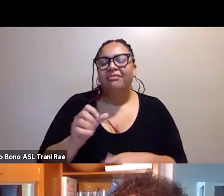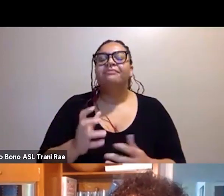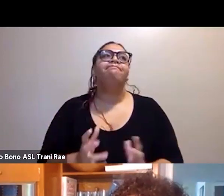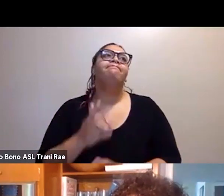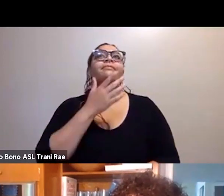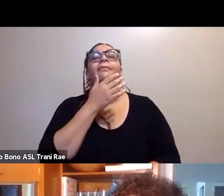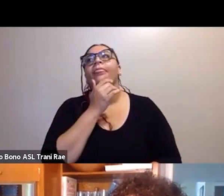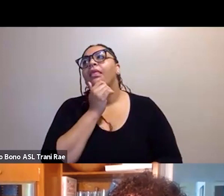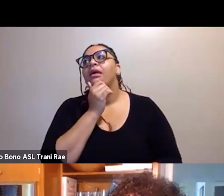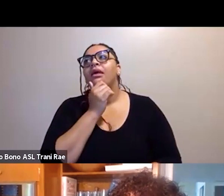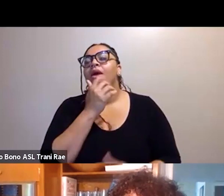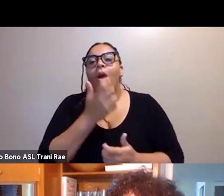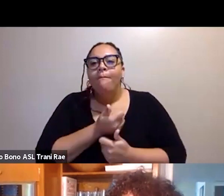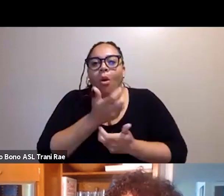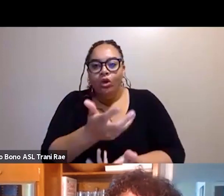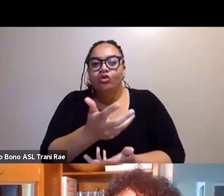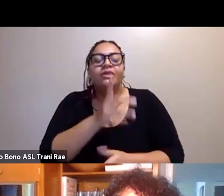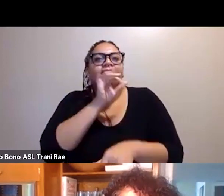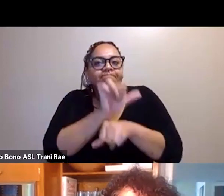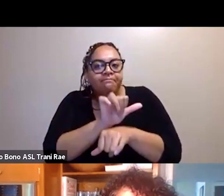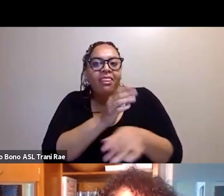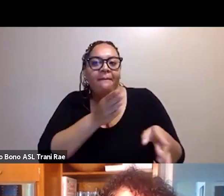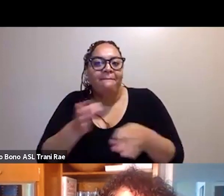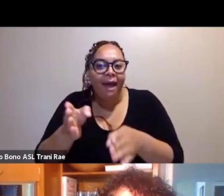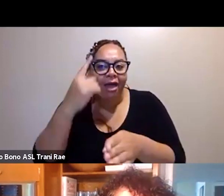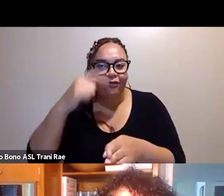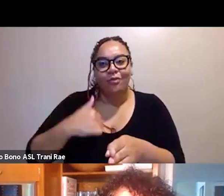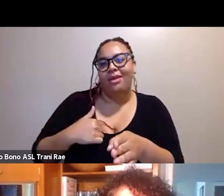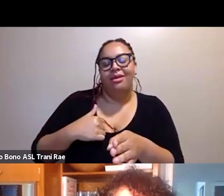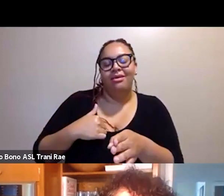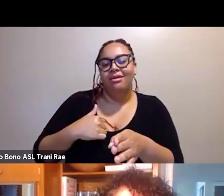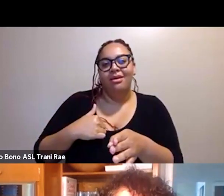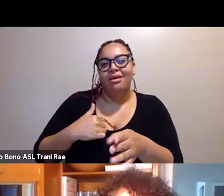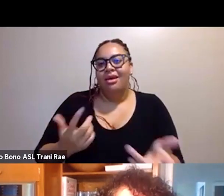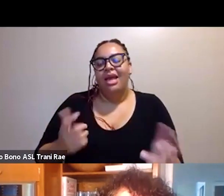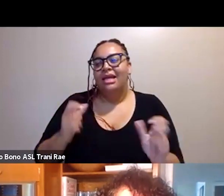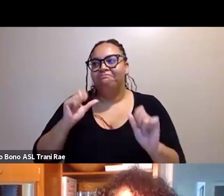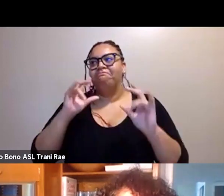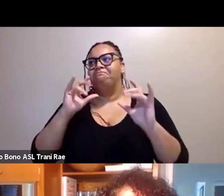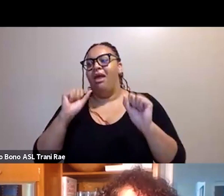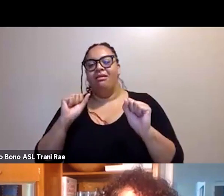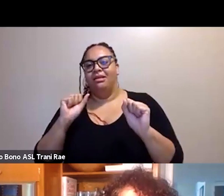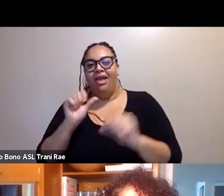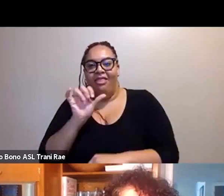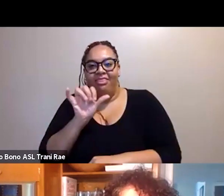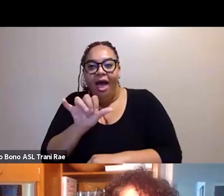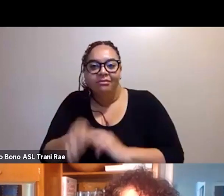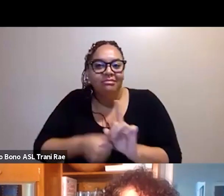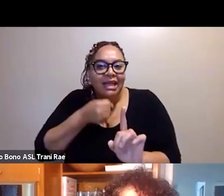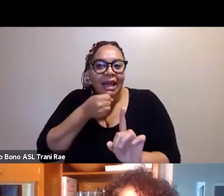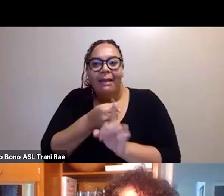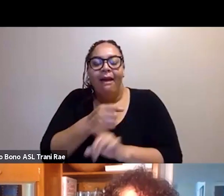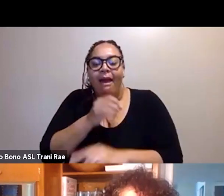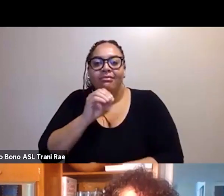poetry is that path for me that is just so amazing. That's what the impact of Fat